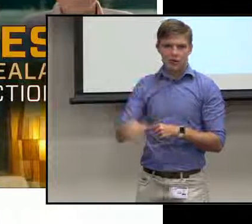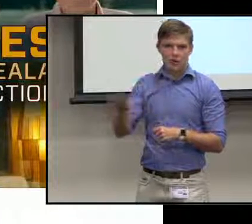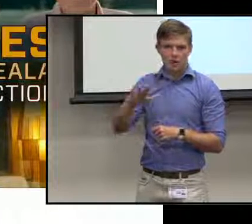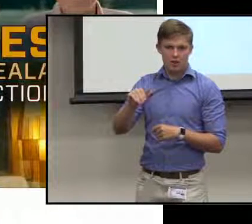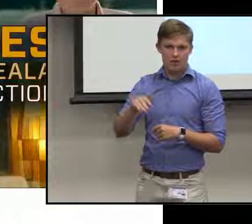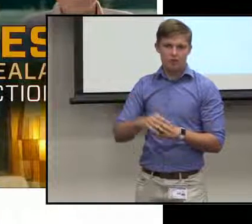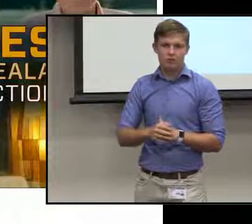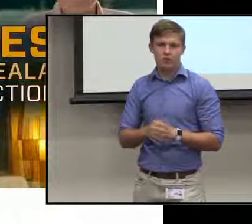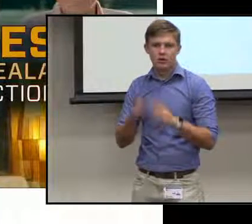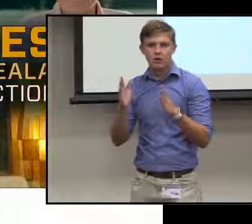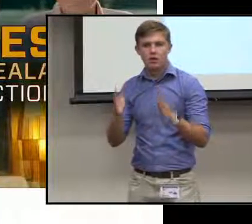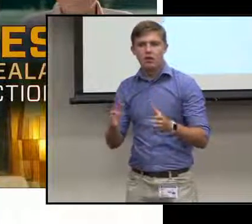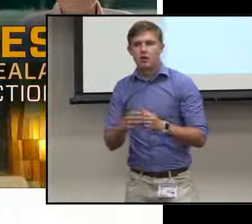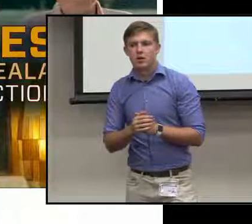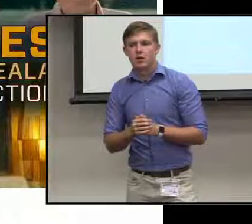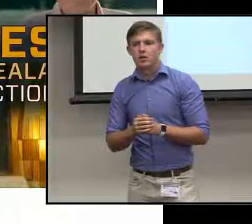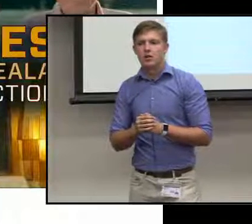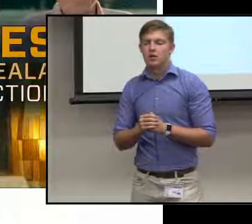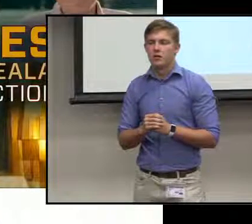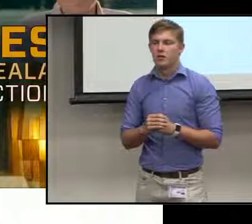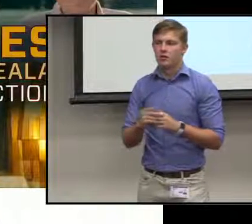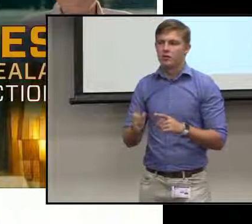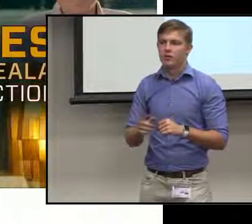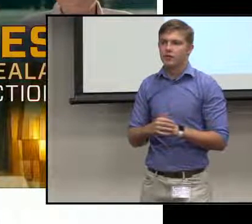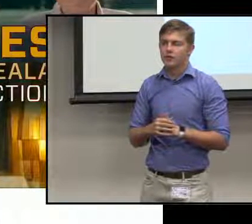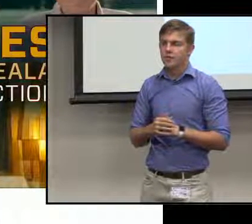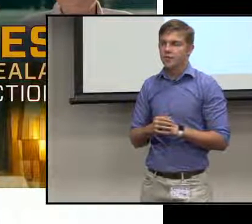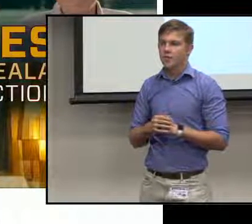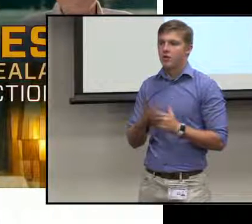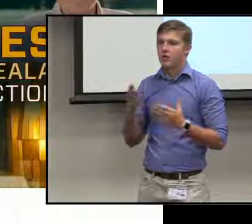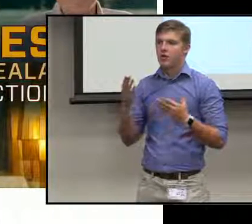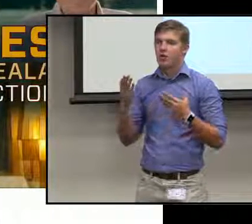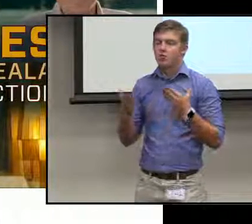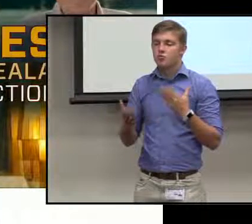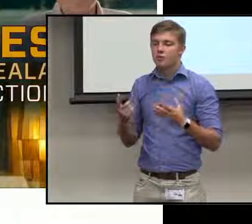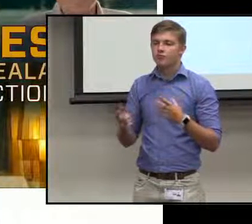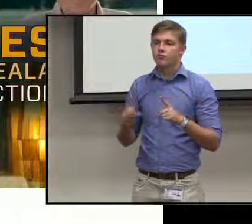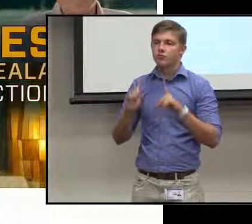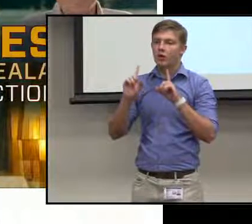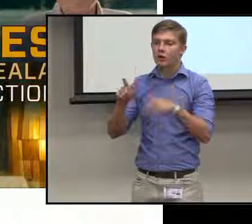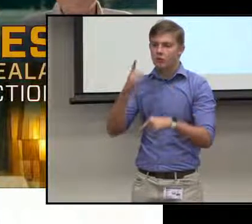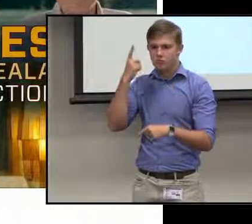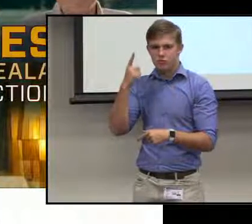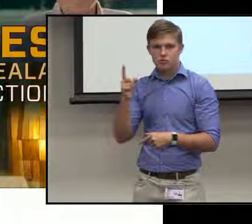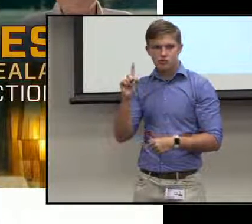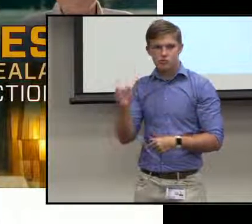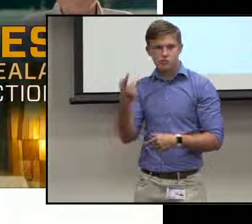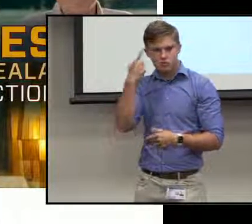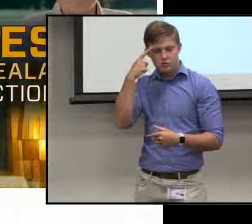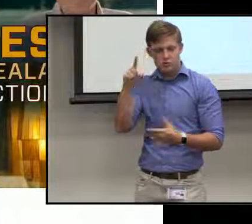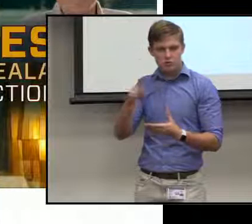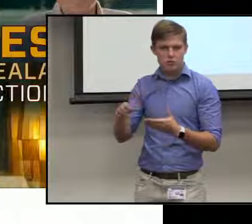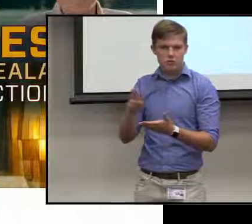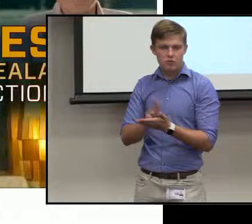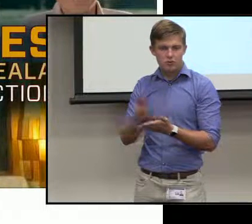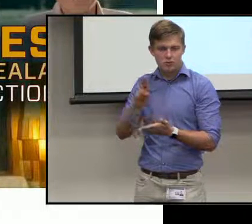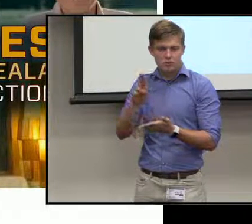to their universities before they go back. Some go back, some stay and are involved in